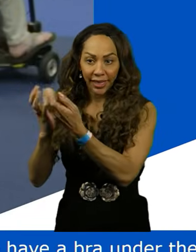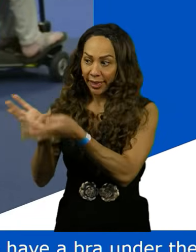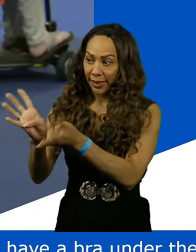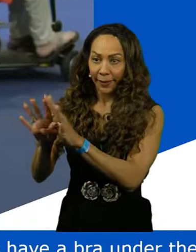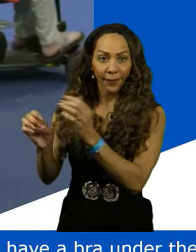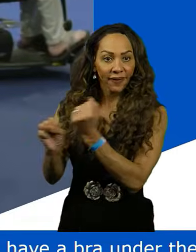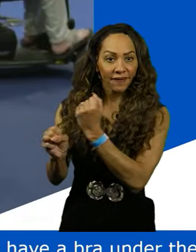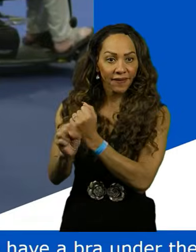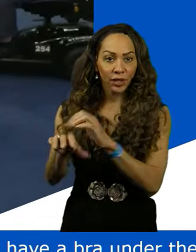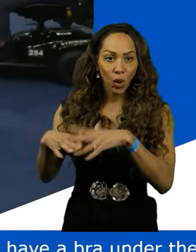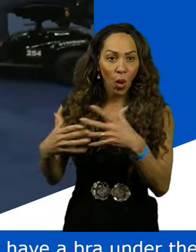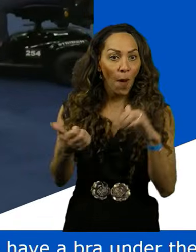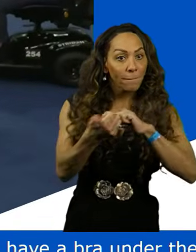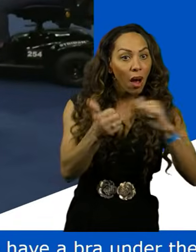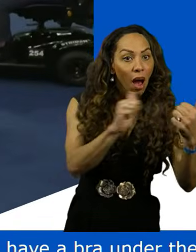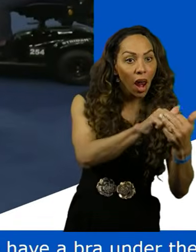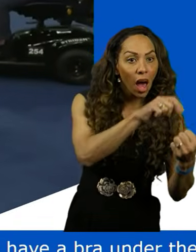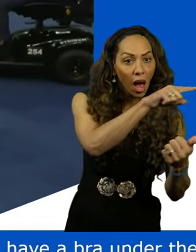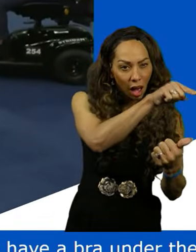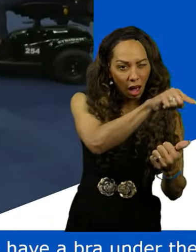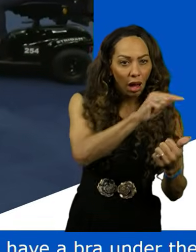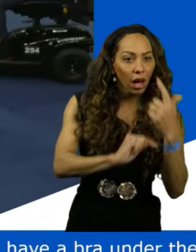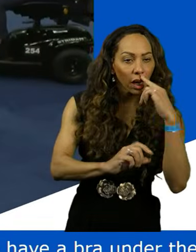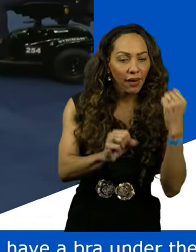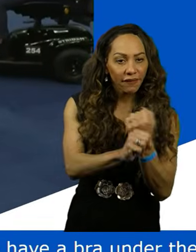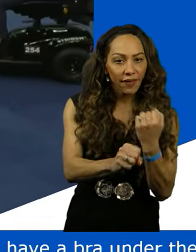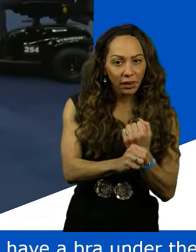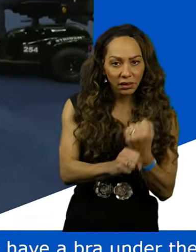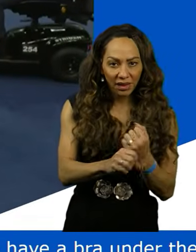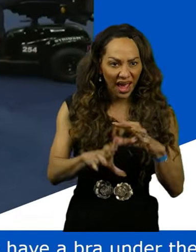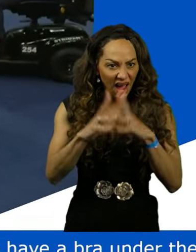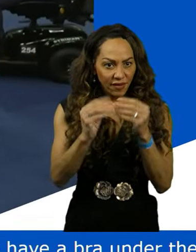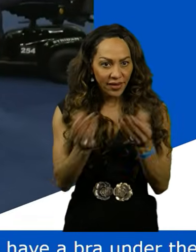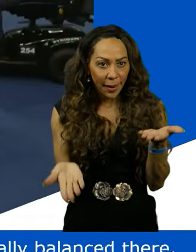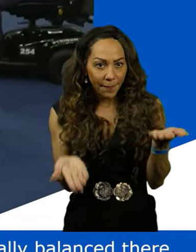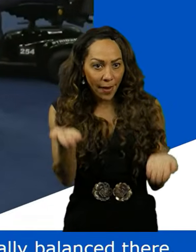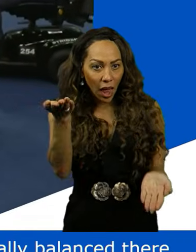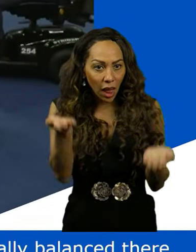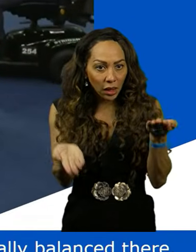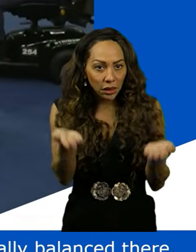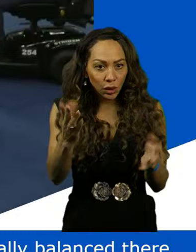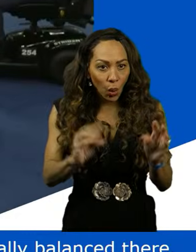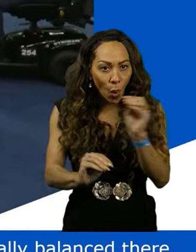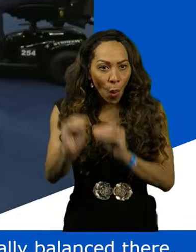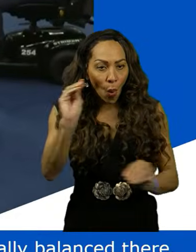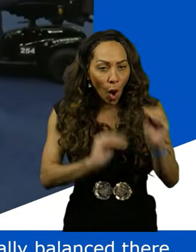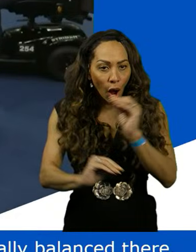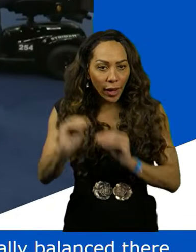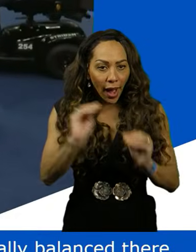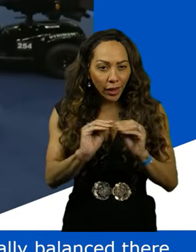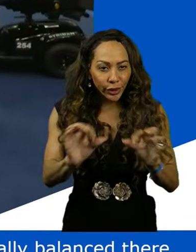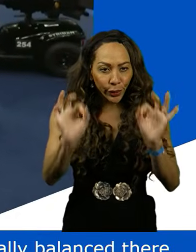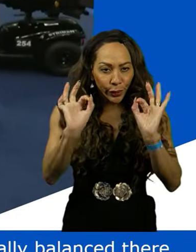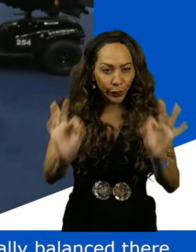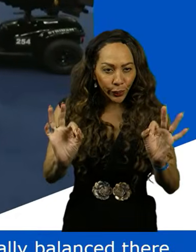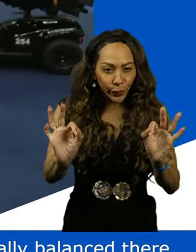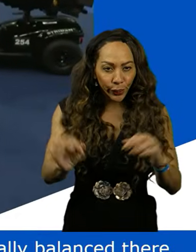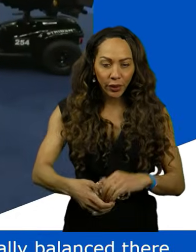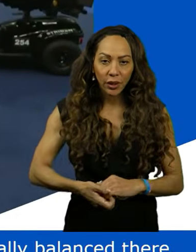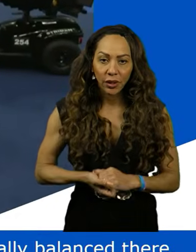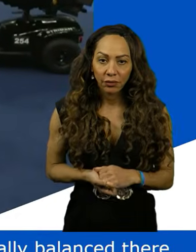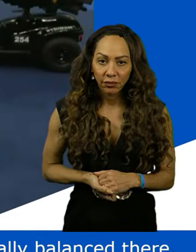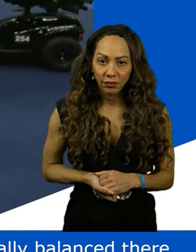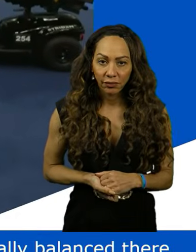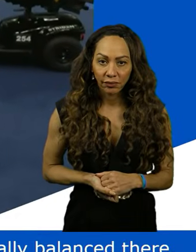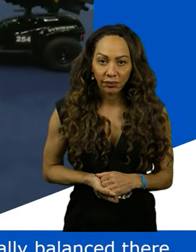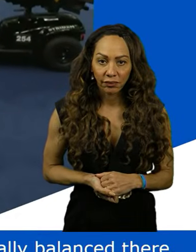it's totally balanced there. So all of that's worked out. So we just drop it right down, let the